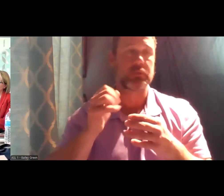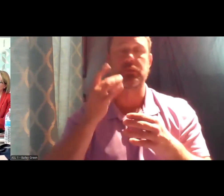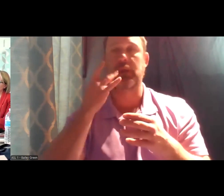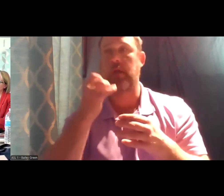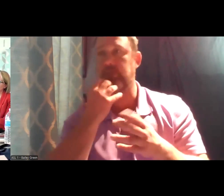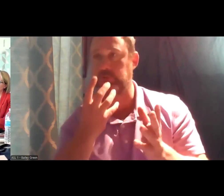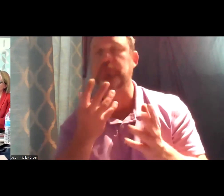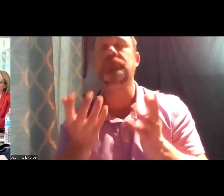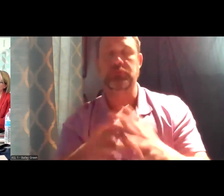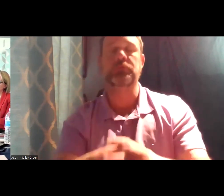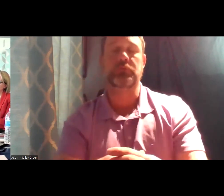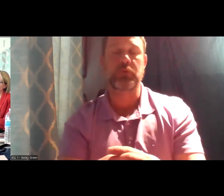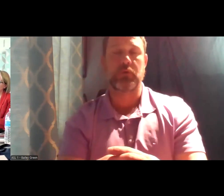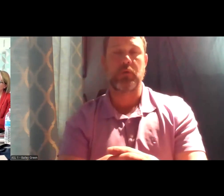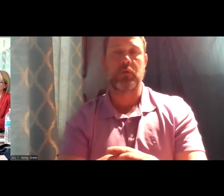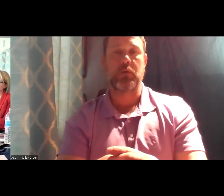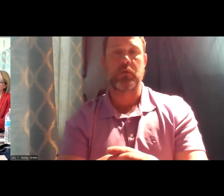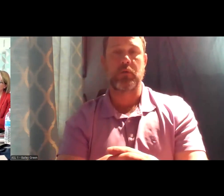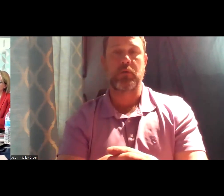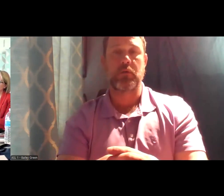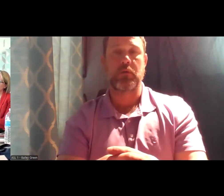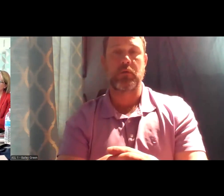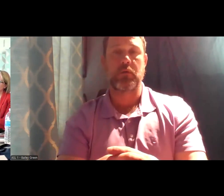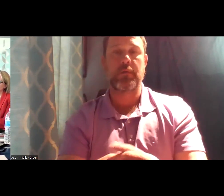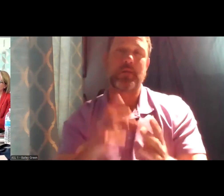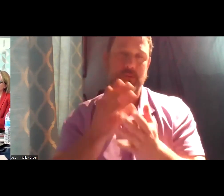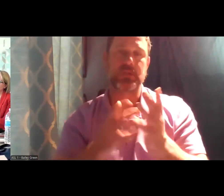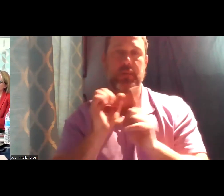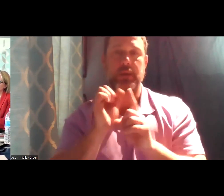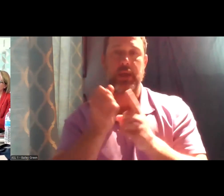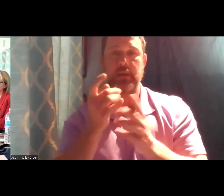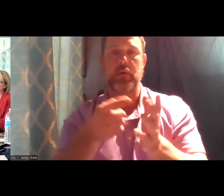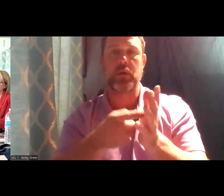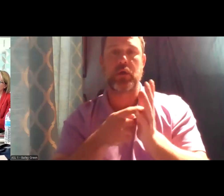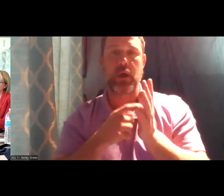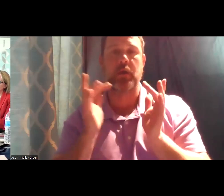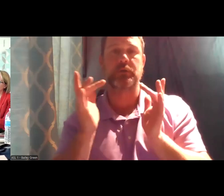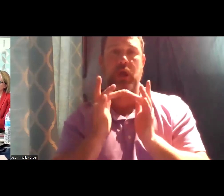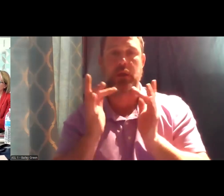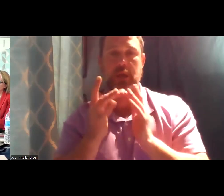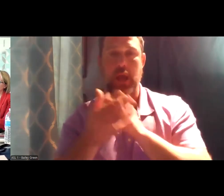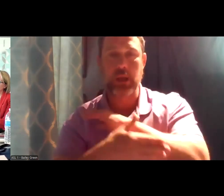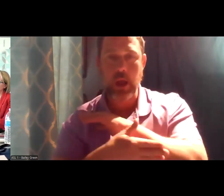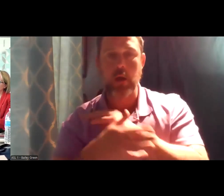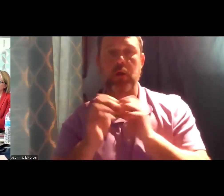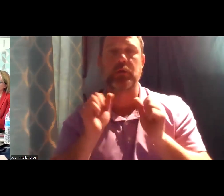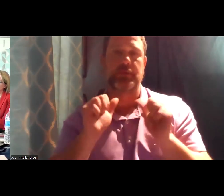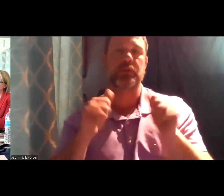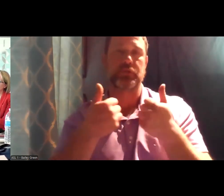CalFresh, but that in some cases that requires actually contacting the county, which can be a